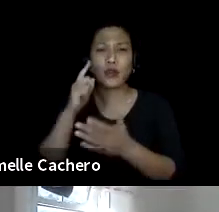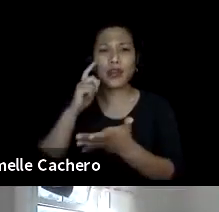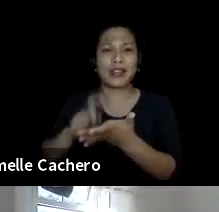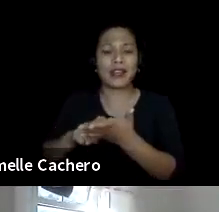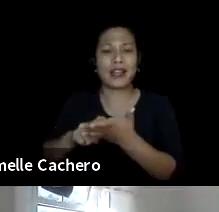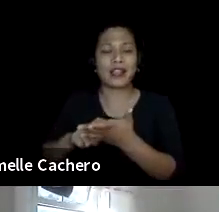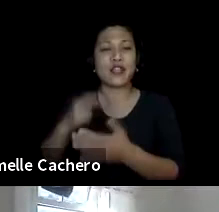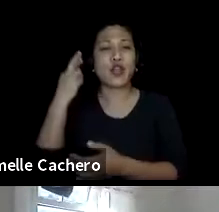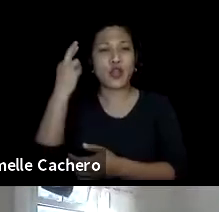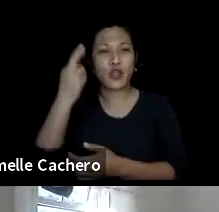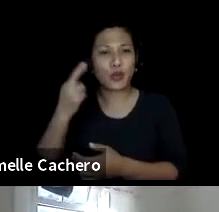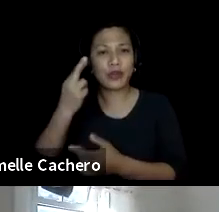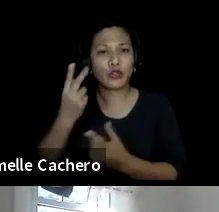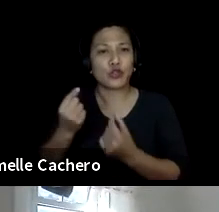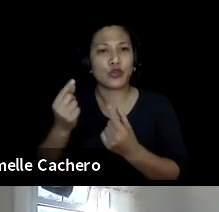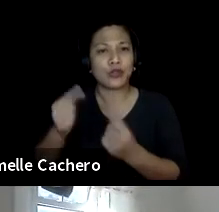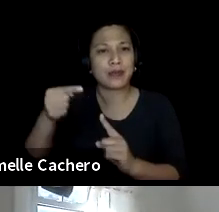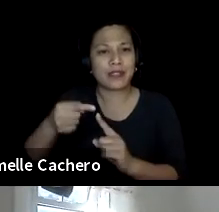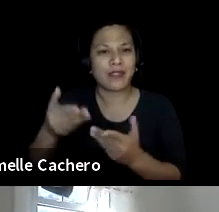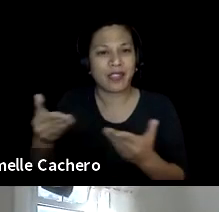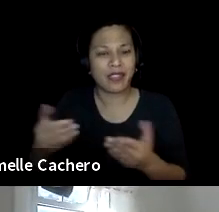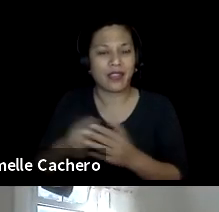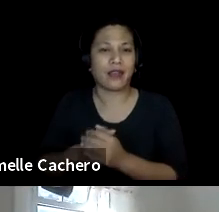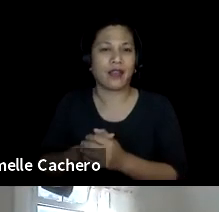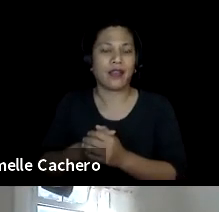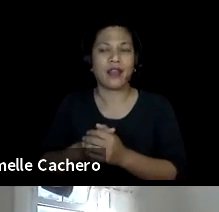it? What value does it have?